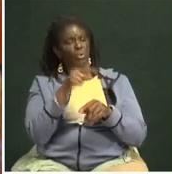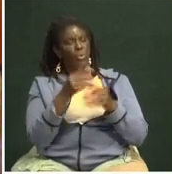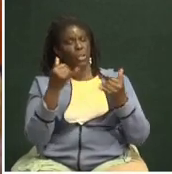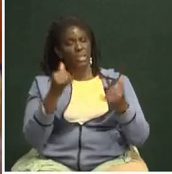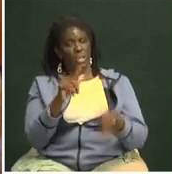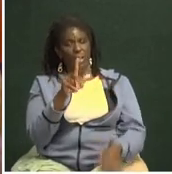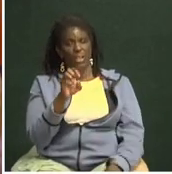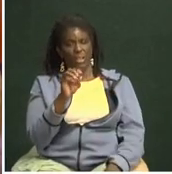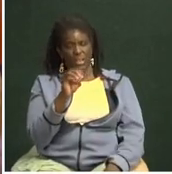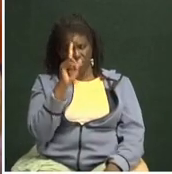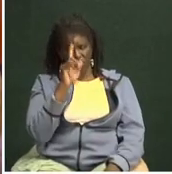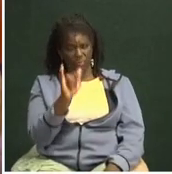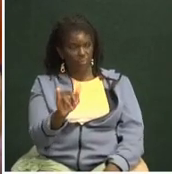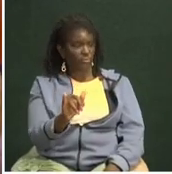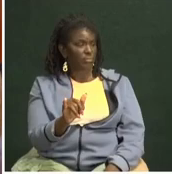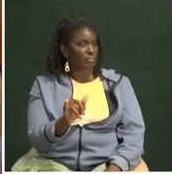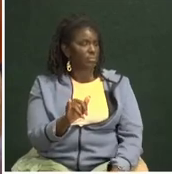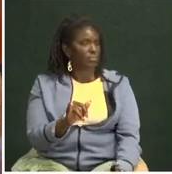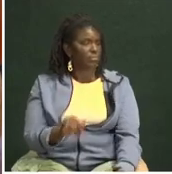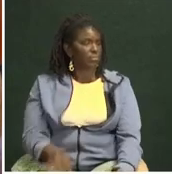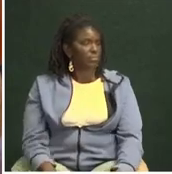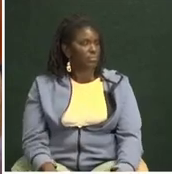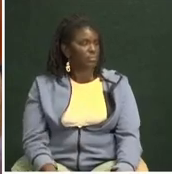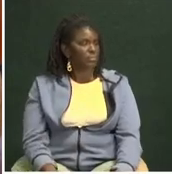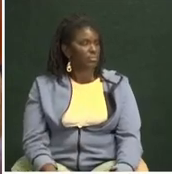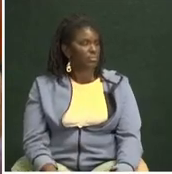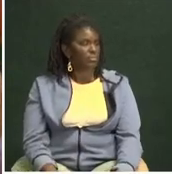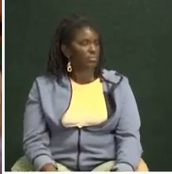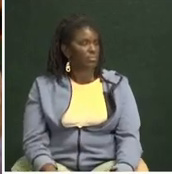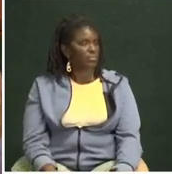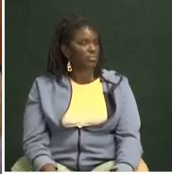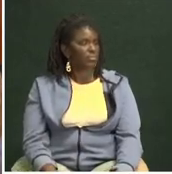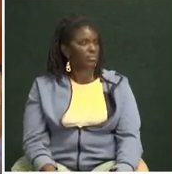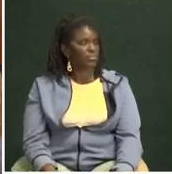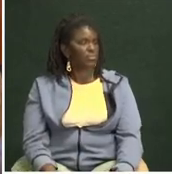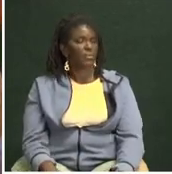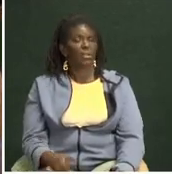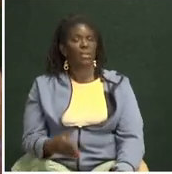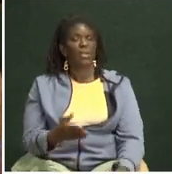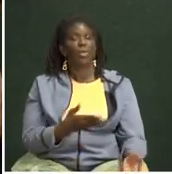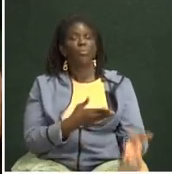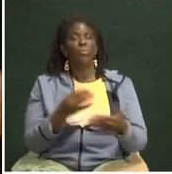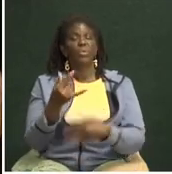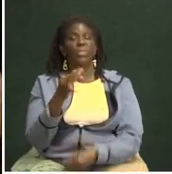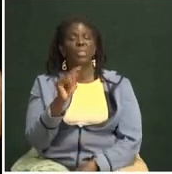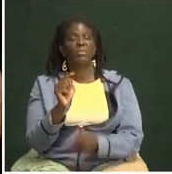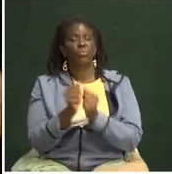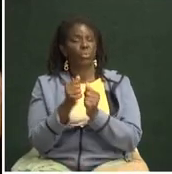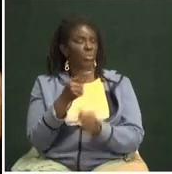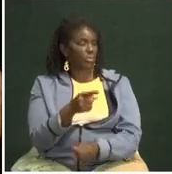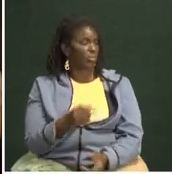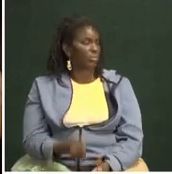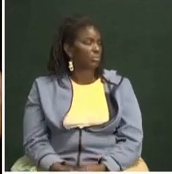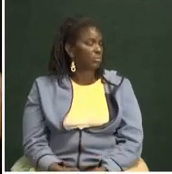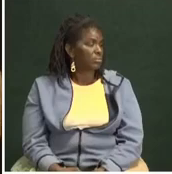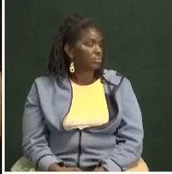now Leos for life. Please take this gift with you on your way out.